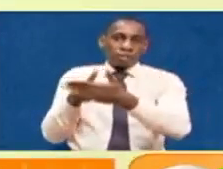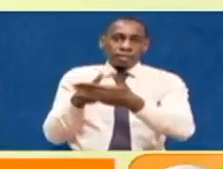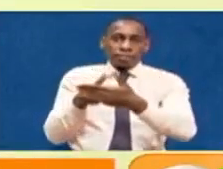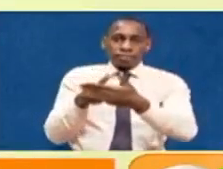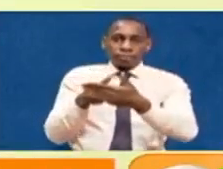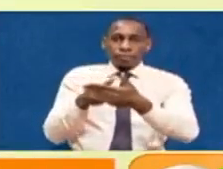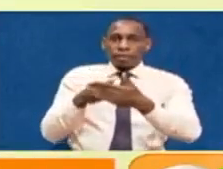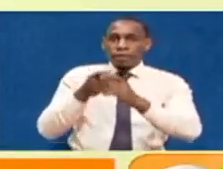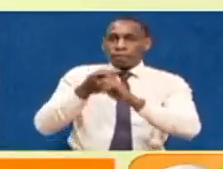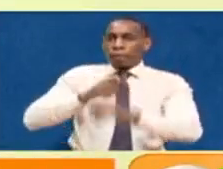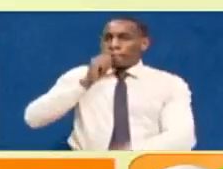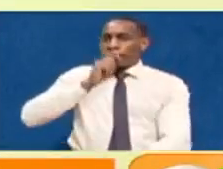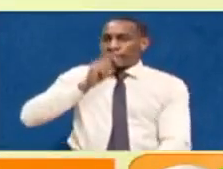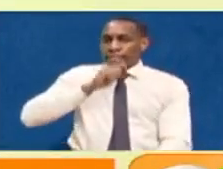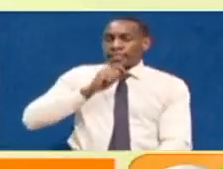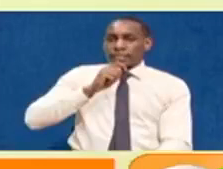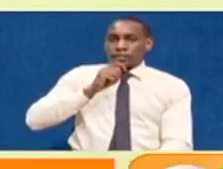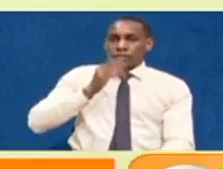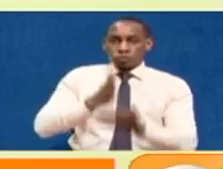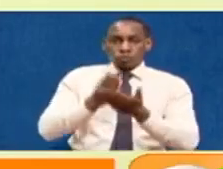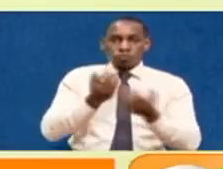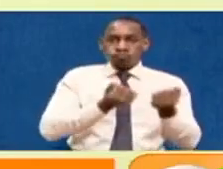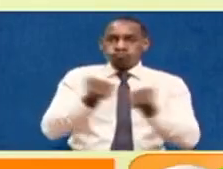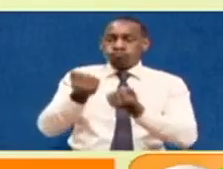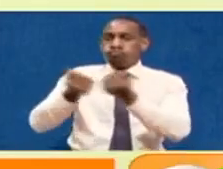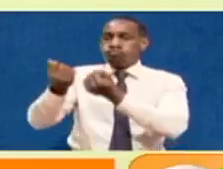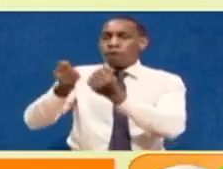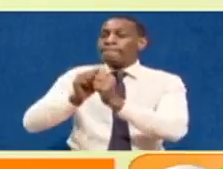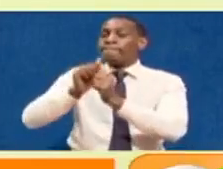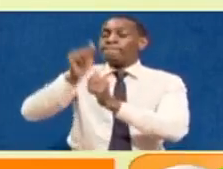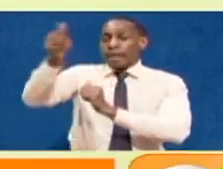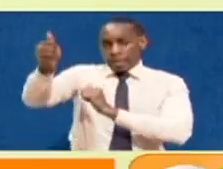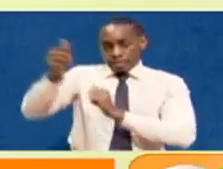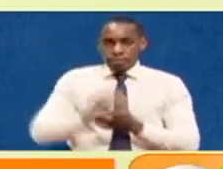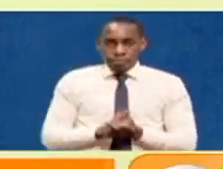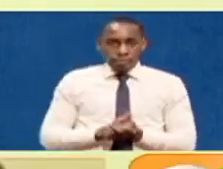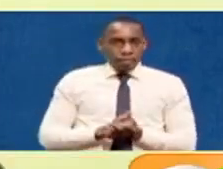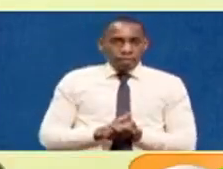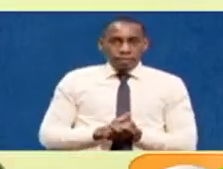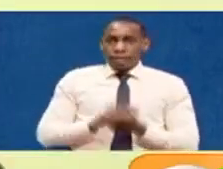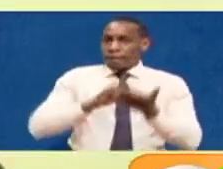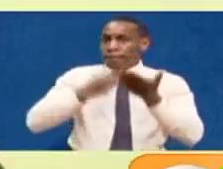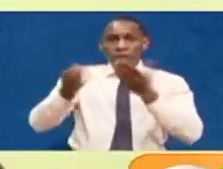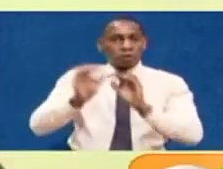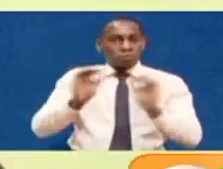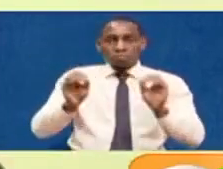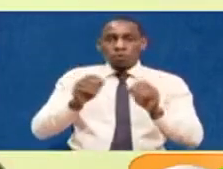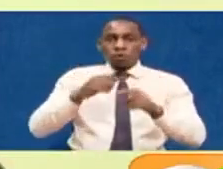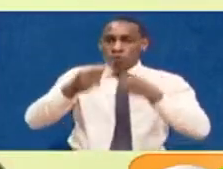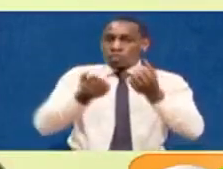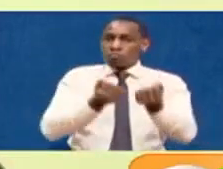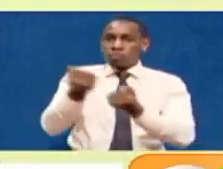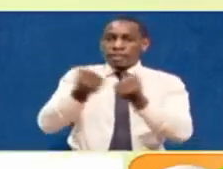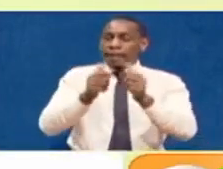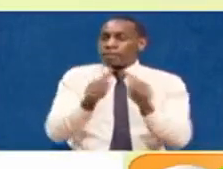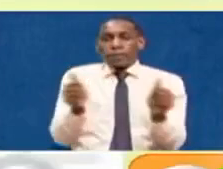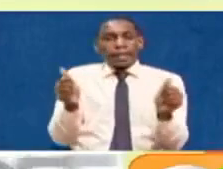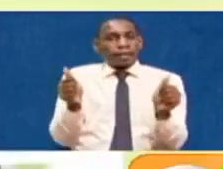Wewe watoke Dar es Salaam mpaka huko ametembea kilomita 1000 na kitu. Hajaanguka mbele kwenye gara na liendesha